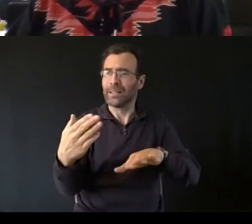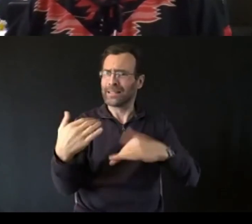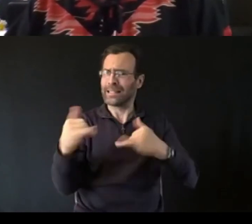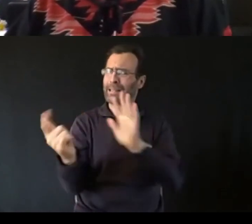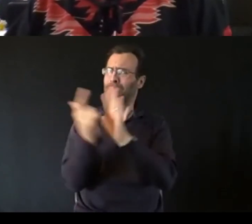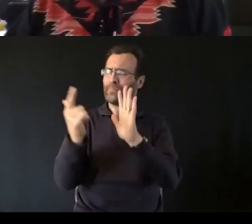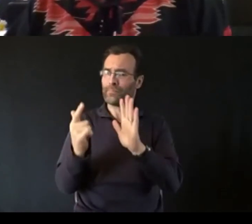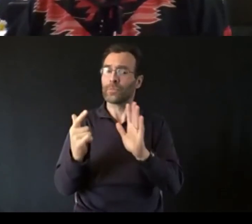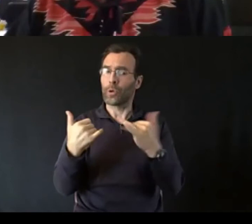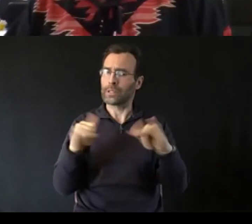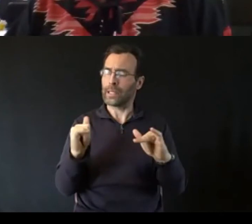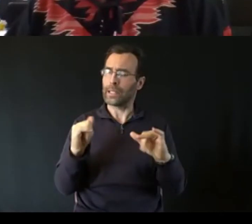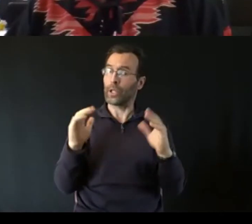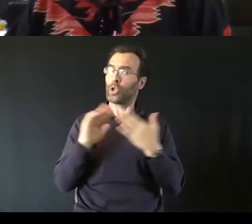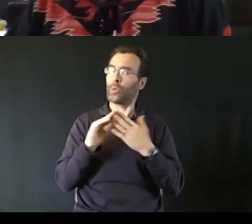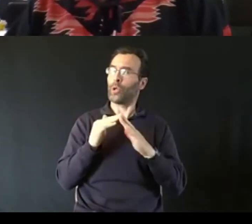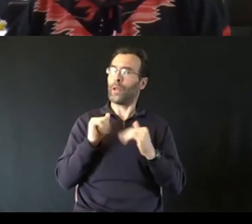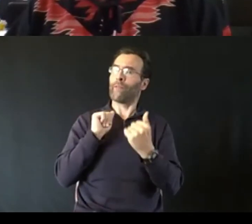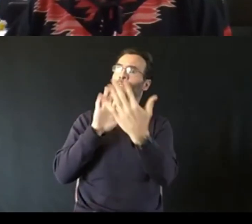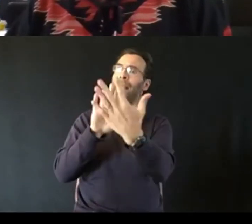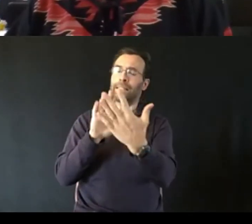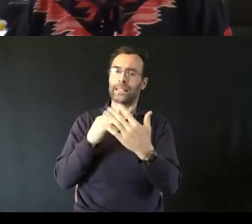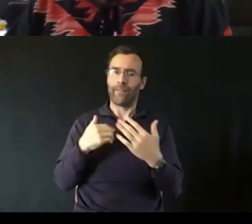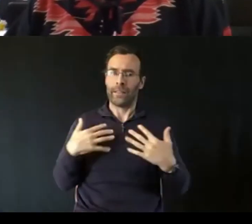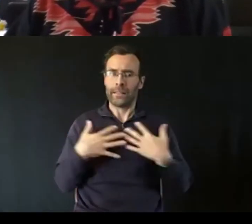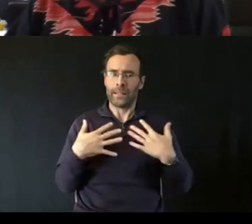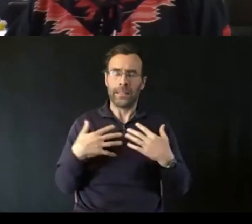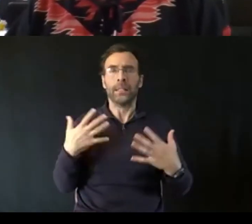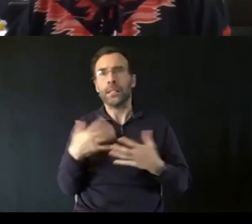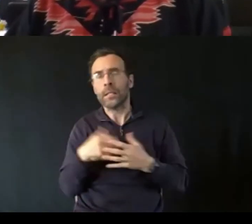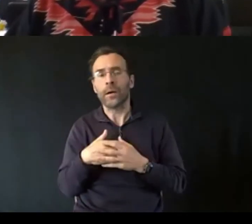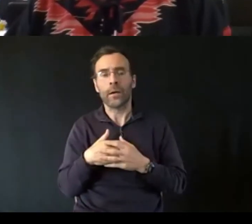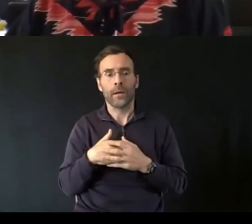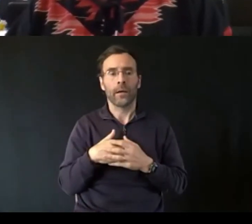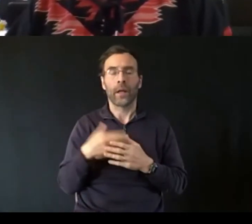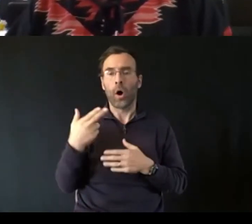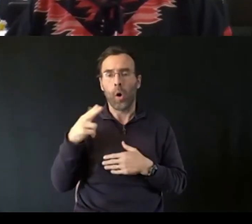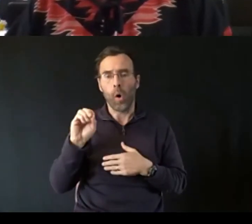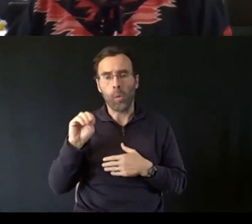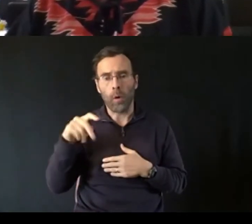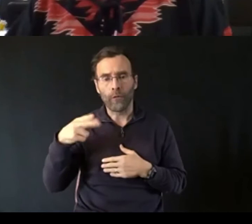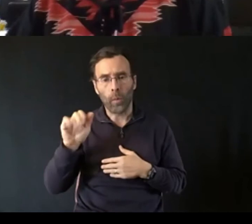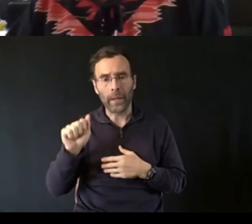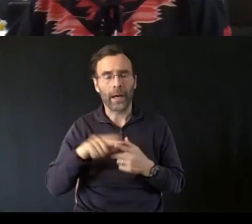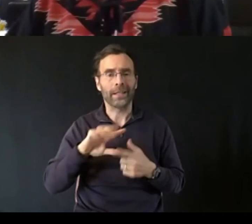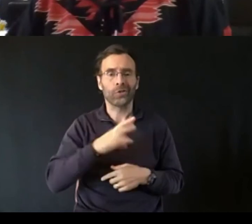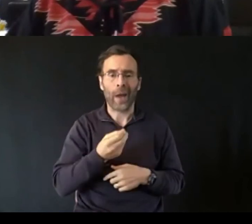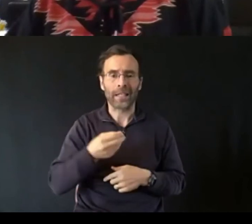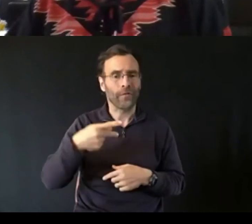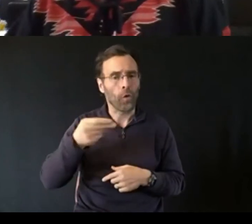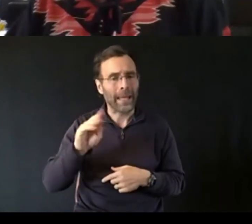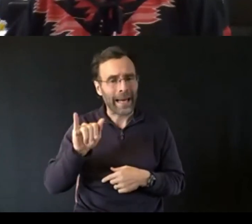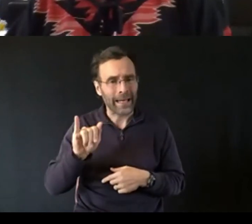reality that the community faces, this inherent fear, this internalized homophobia and transphobia. So I appreciate